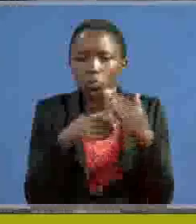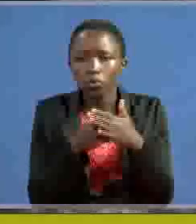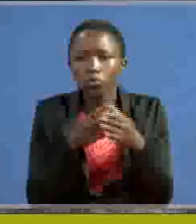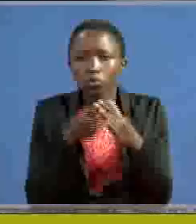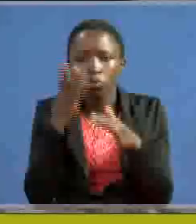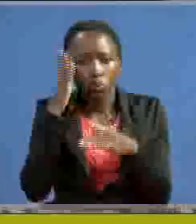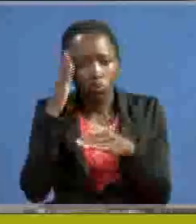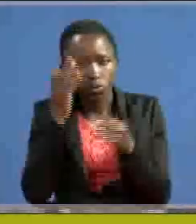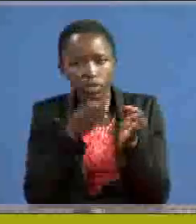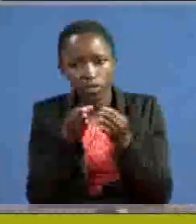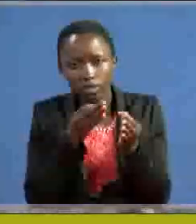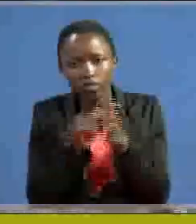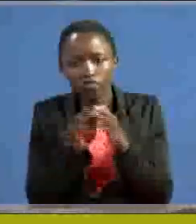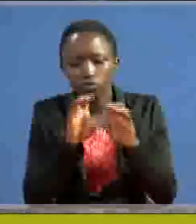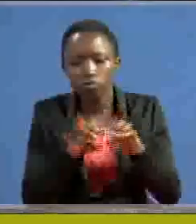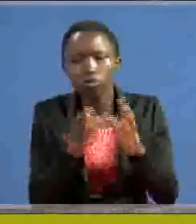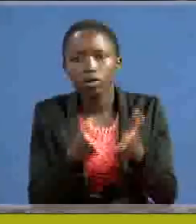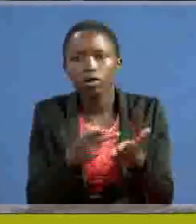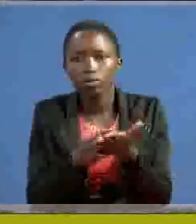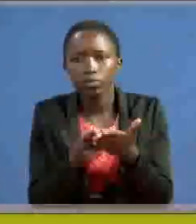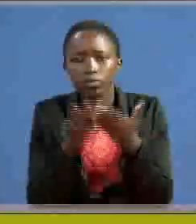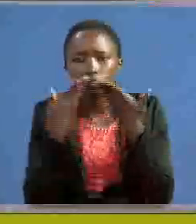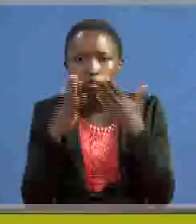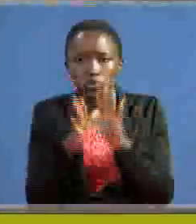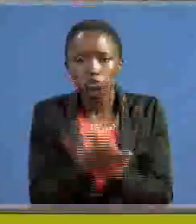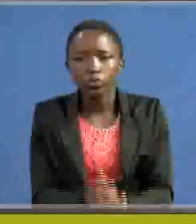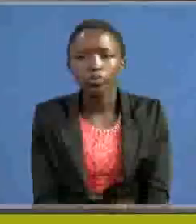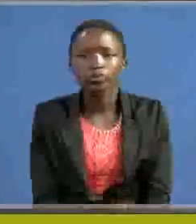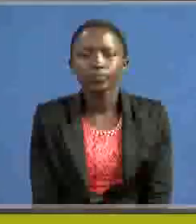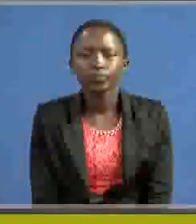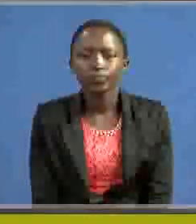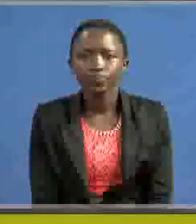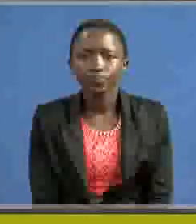morocco by me wahoooo column wat Aleppo mathematica